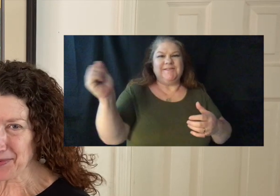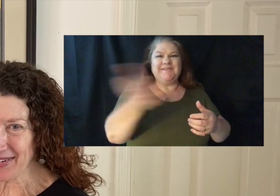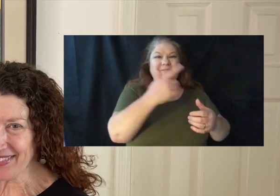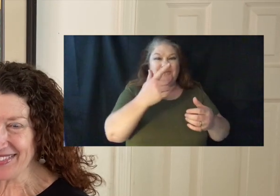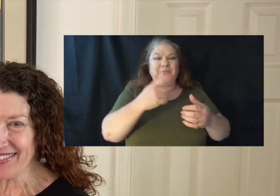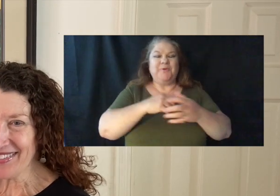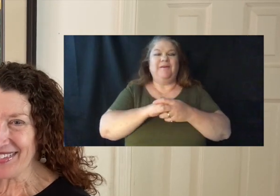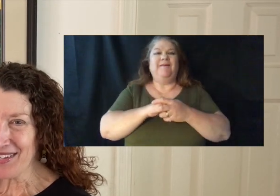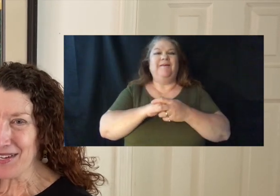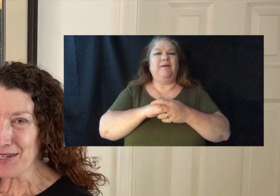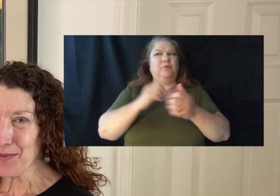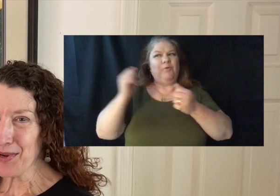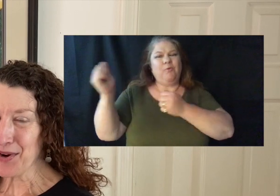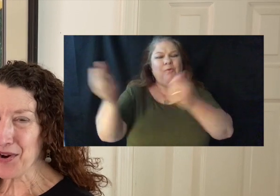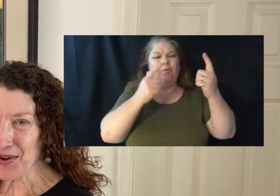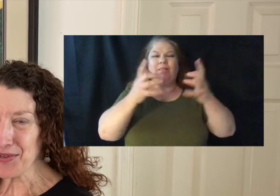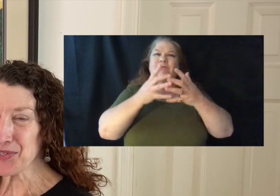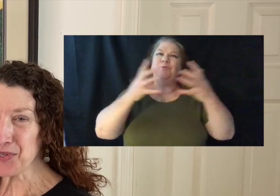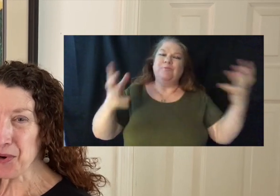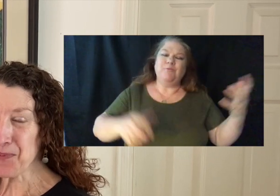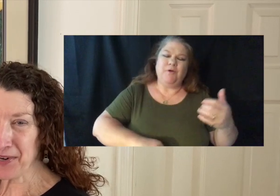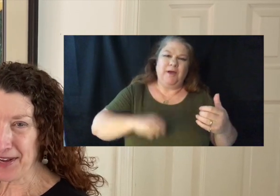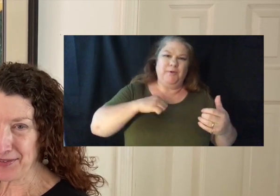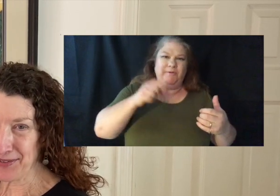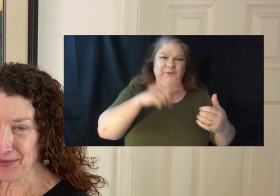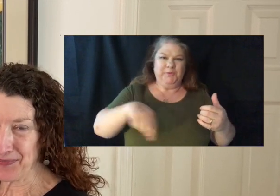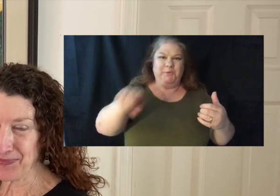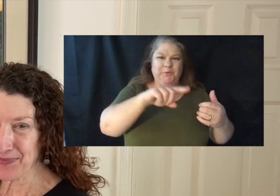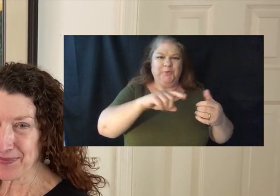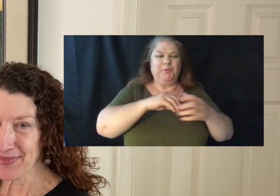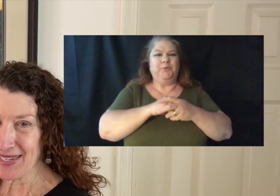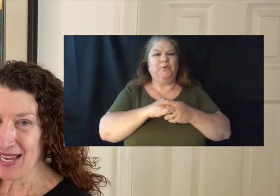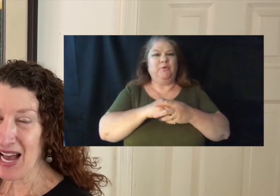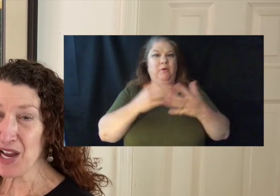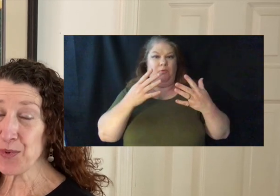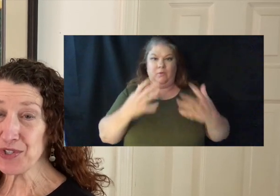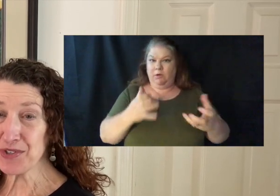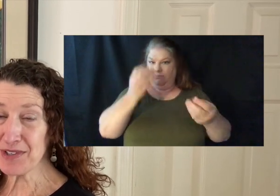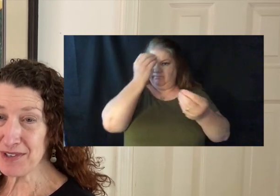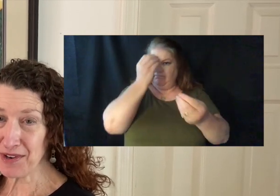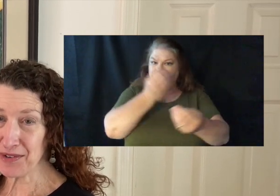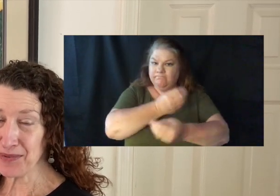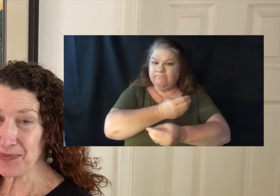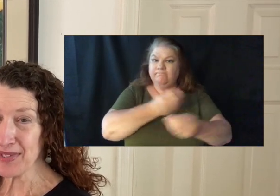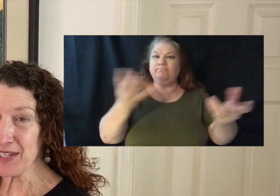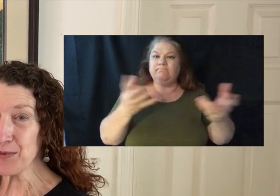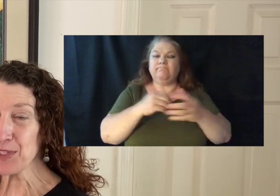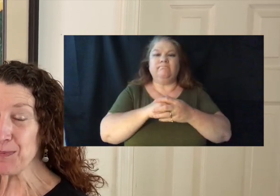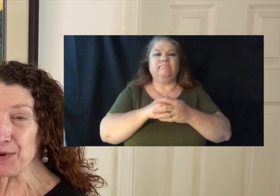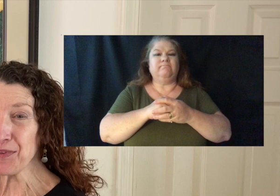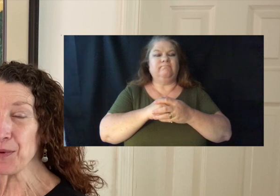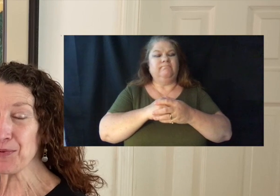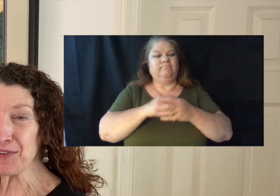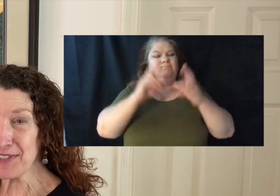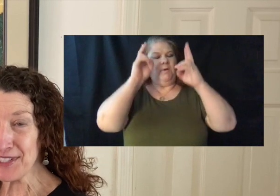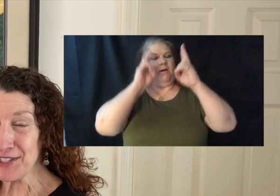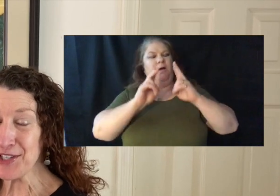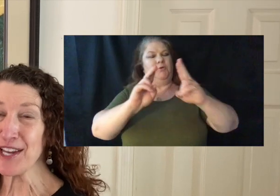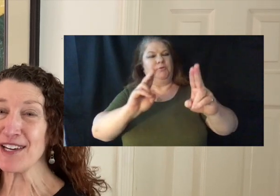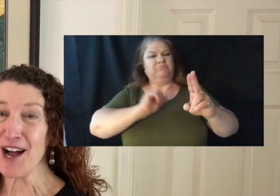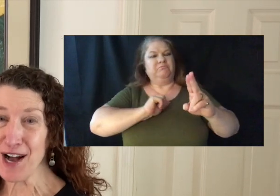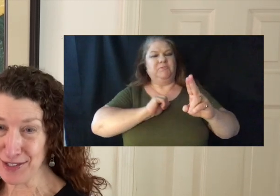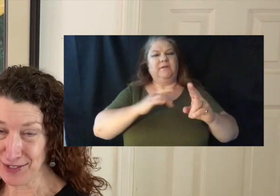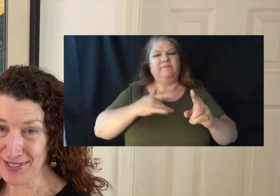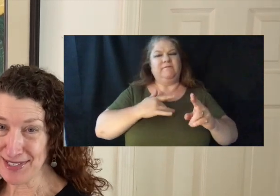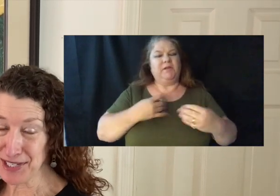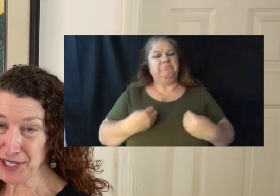Congratulations, everyone. We are all so proud of you. I want you to know it was both a privilege